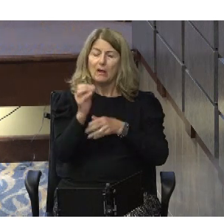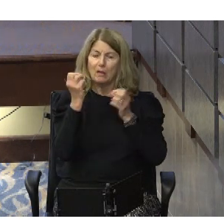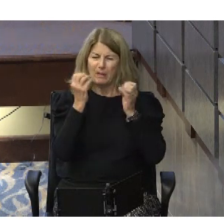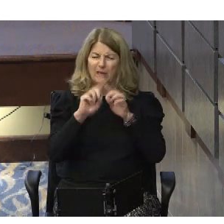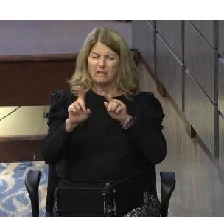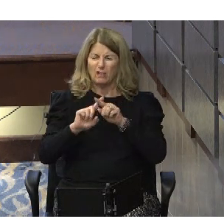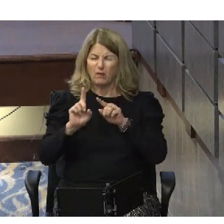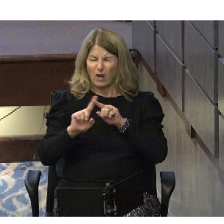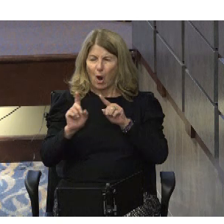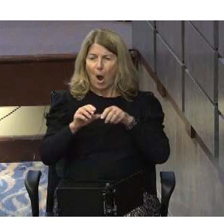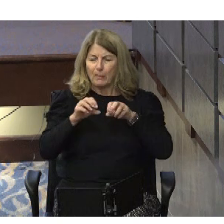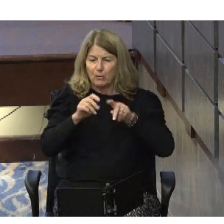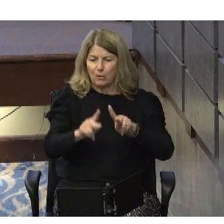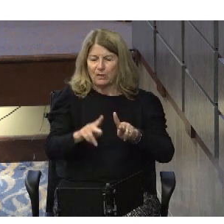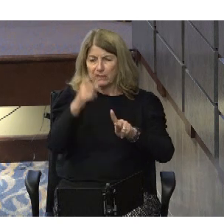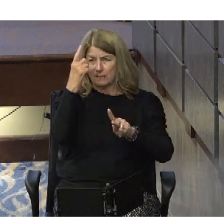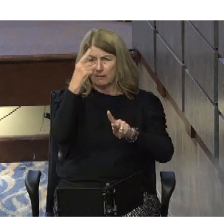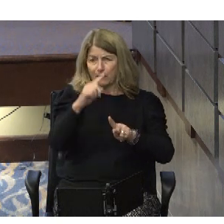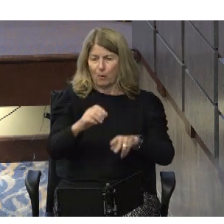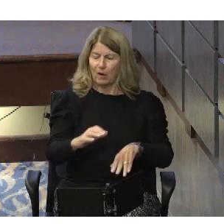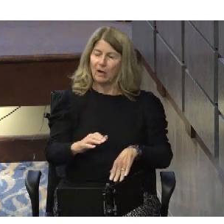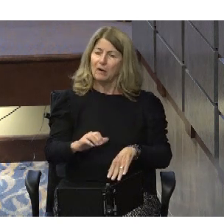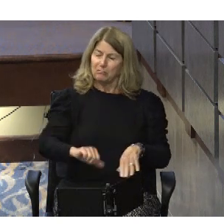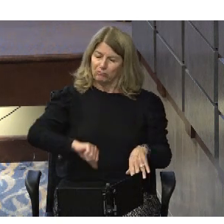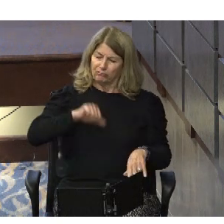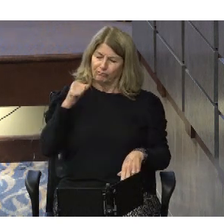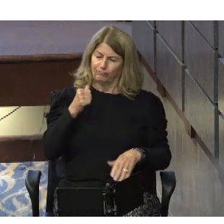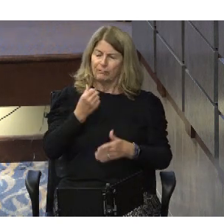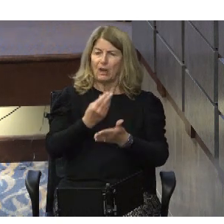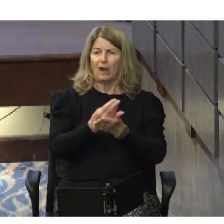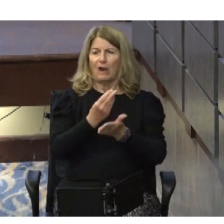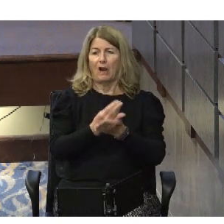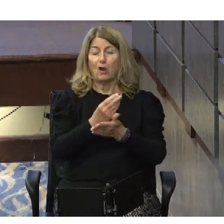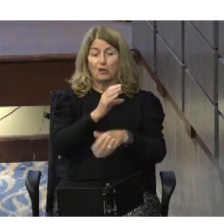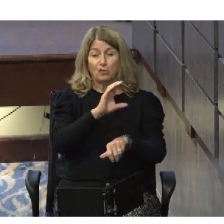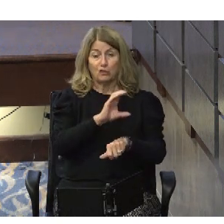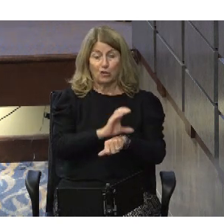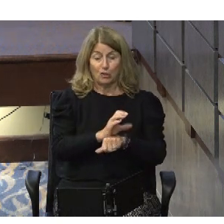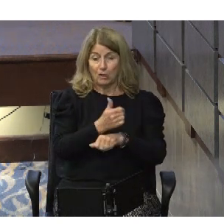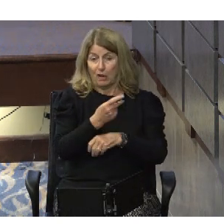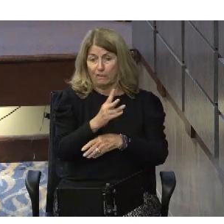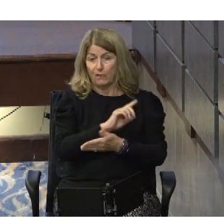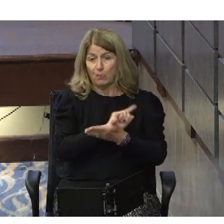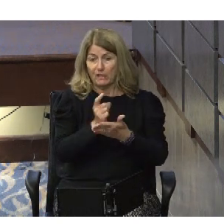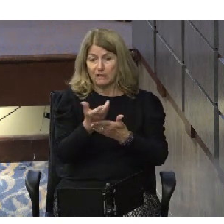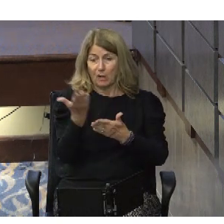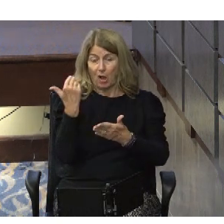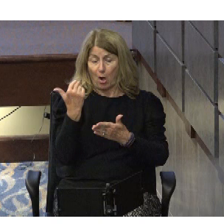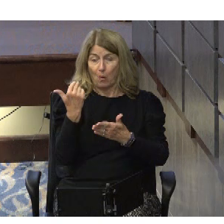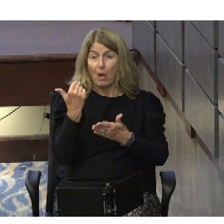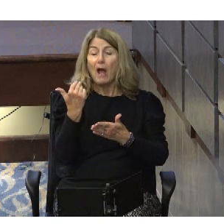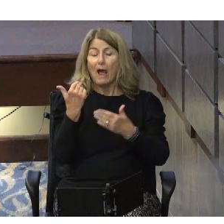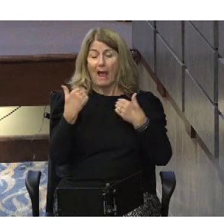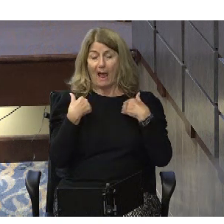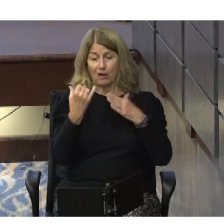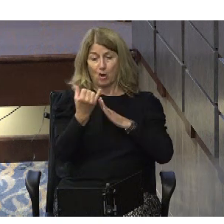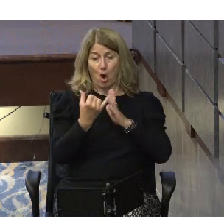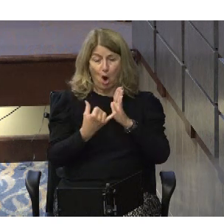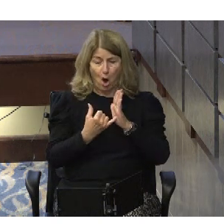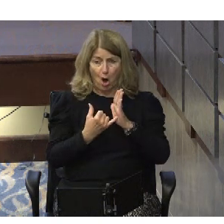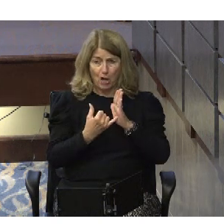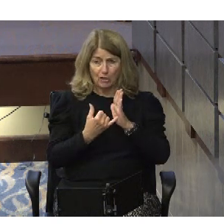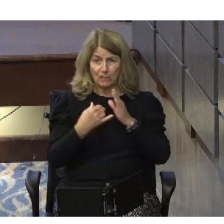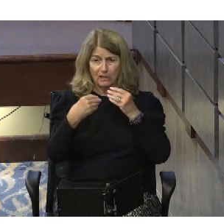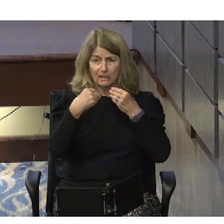dignified income. The church I came from in Austin just a few weeks ago hosted an art gallery sale, all from the art, from